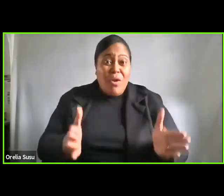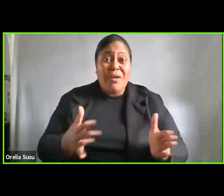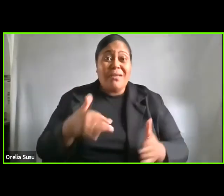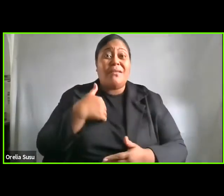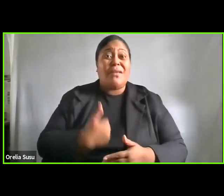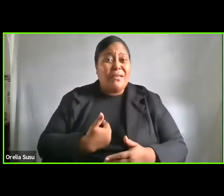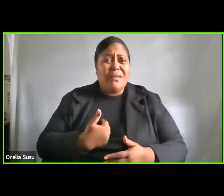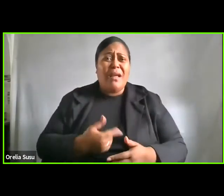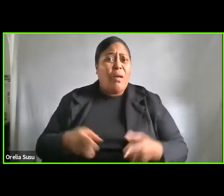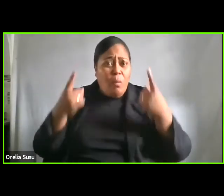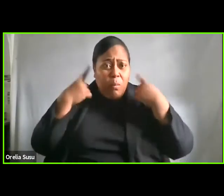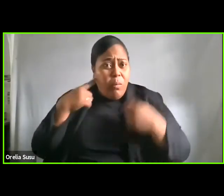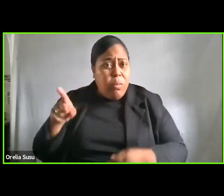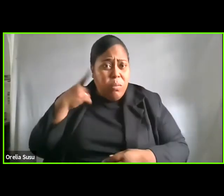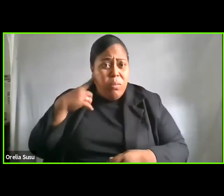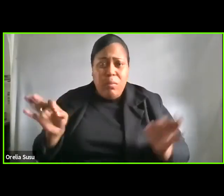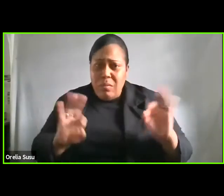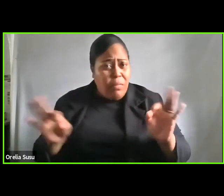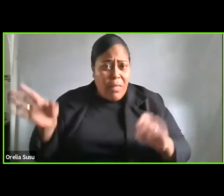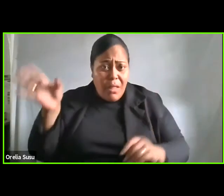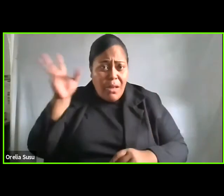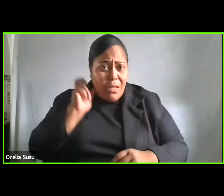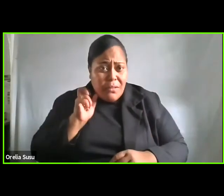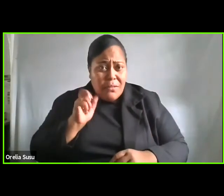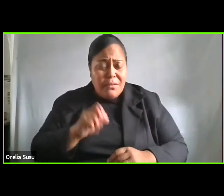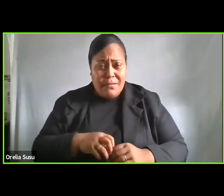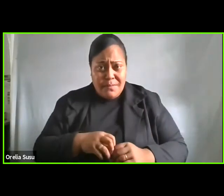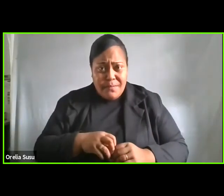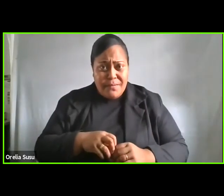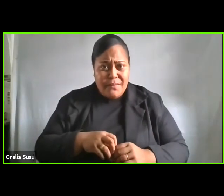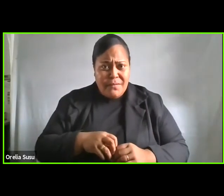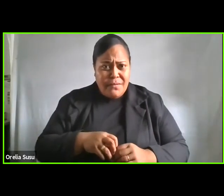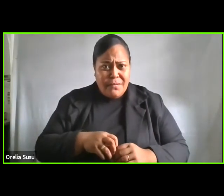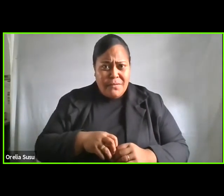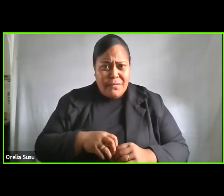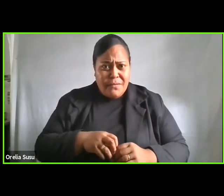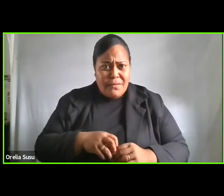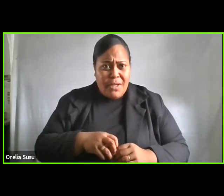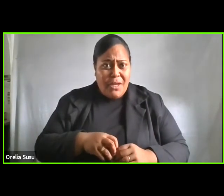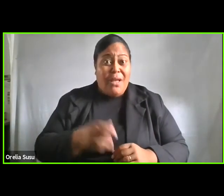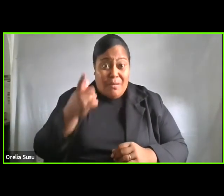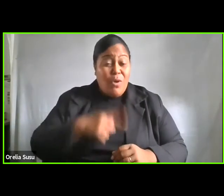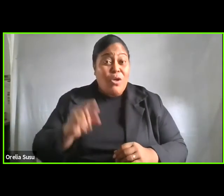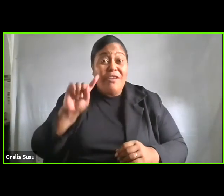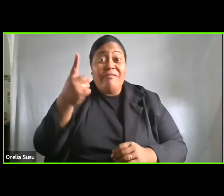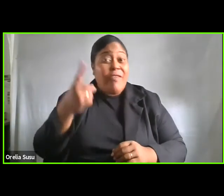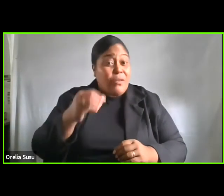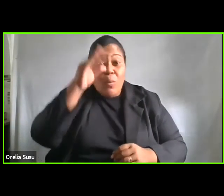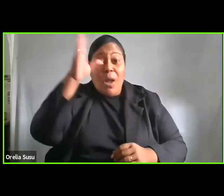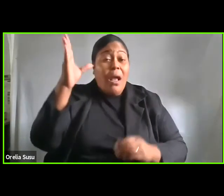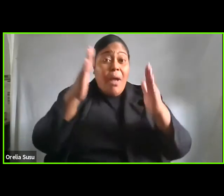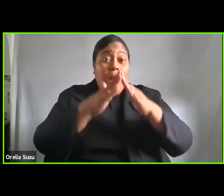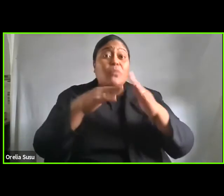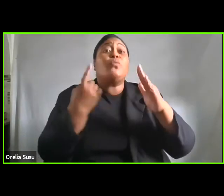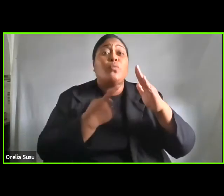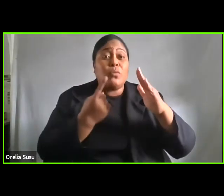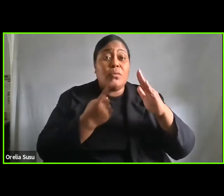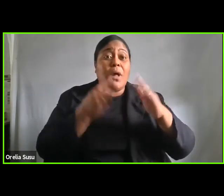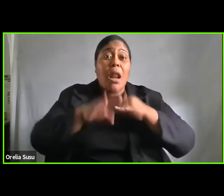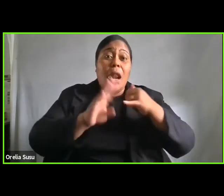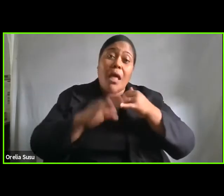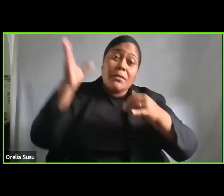in this that can tell me that you don't know who's the first person in the household to wake up, the last to go to bed at night, and who's doing this work.